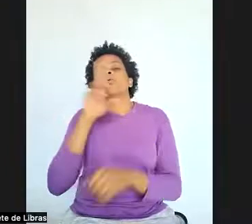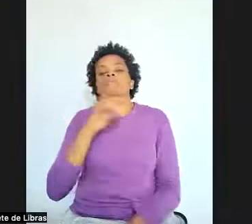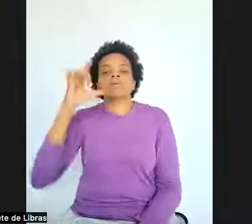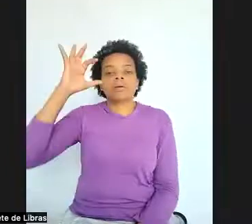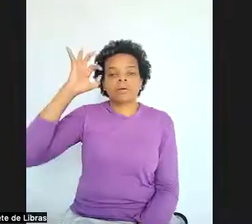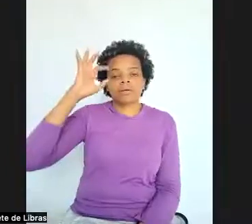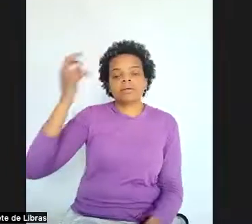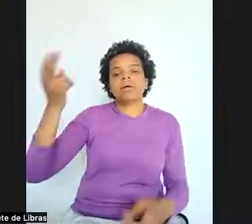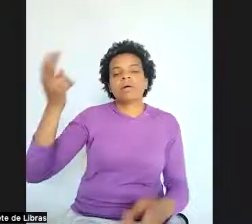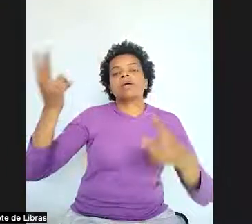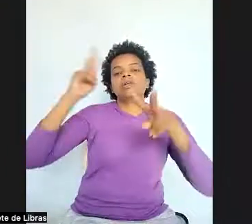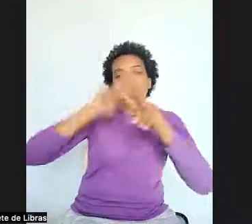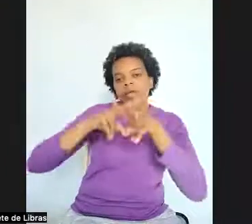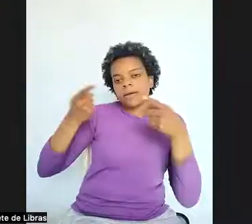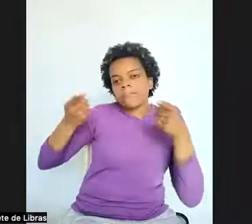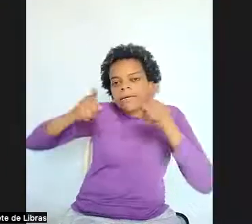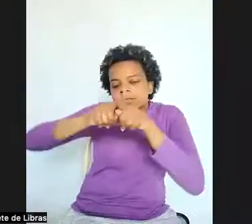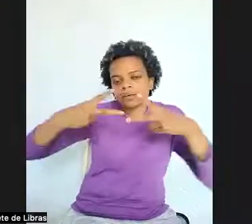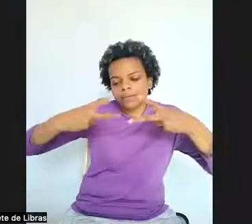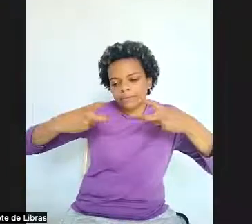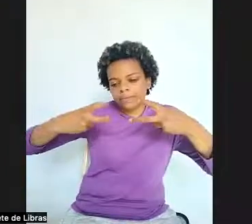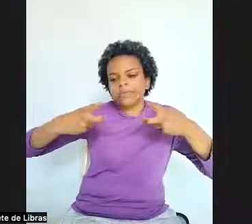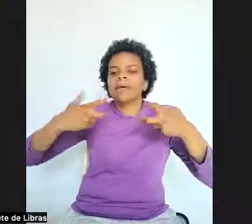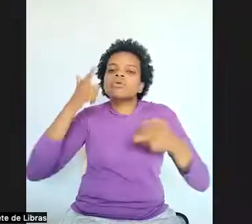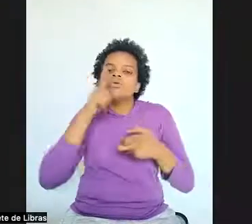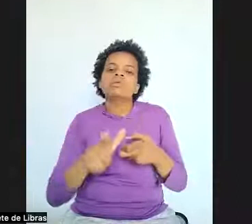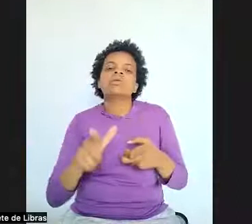hashtag Parcerias Petrobras.